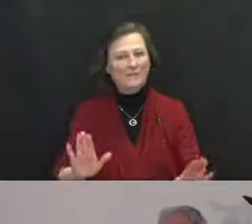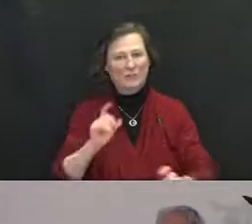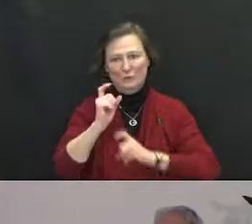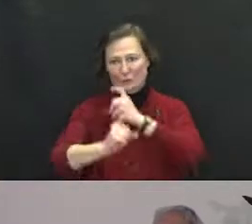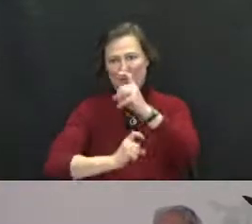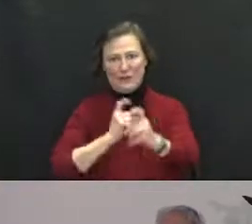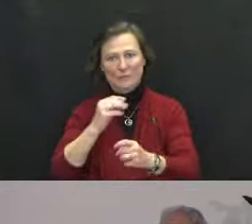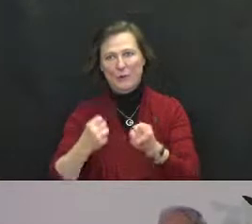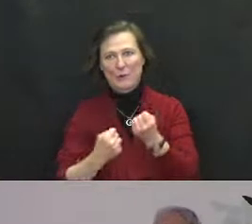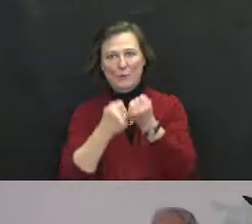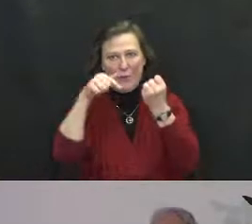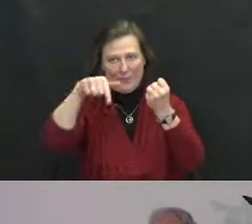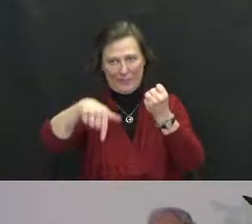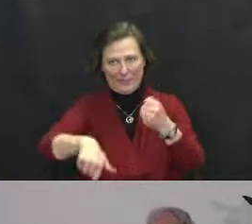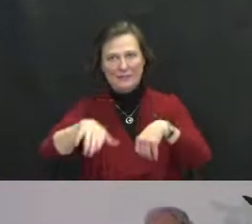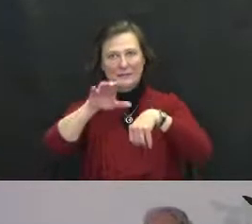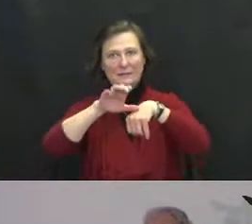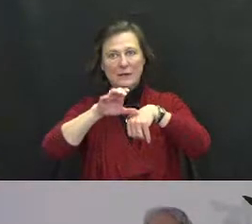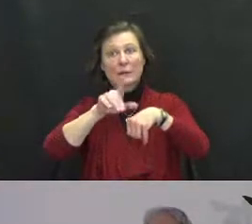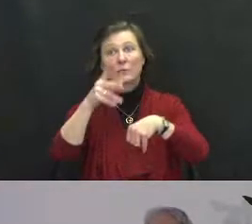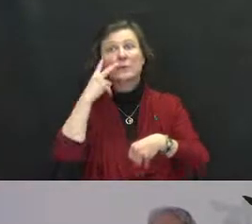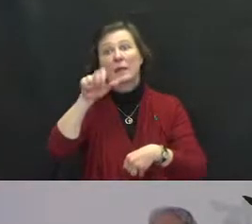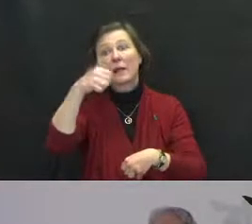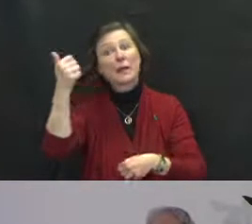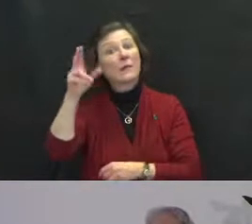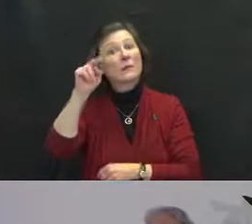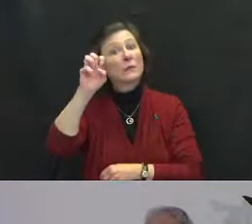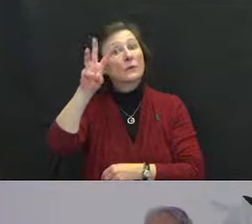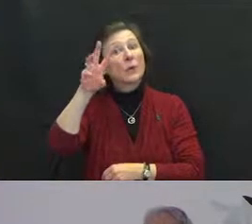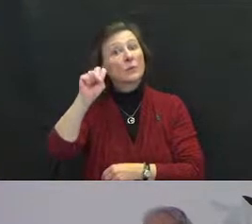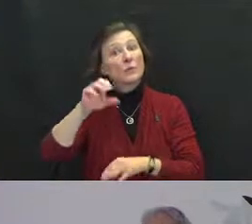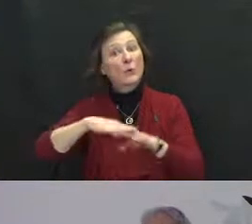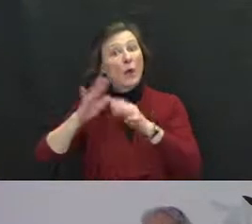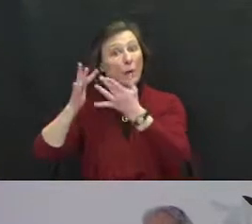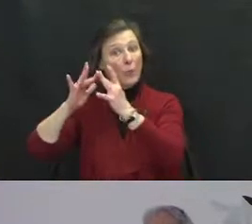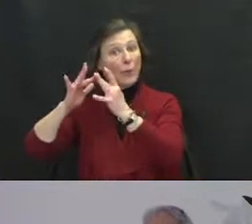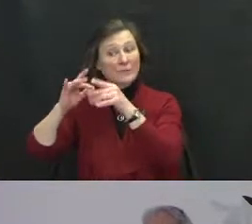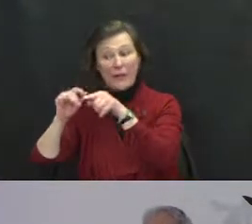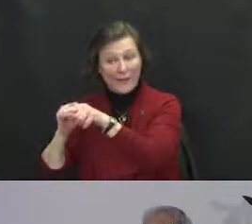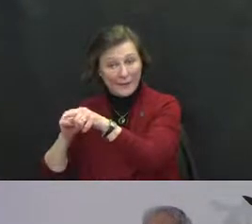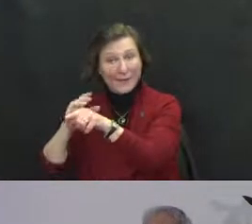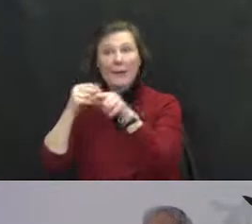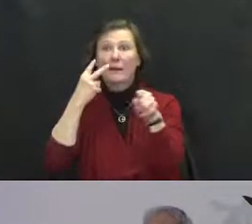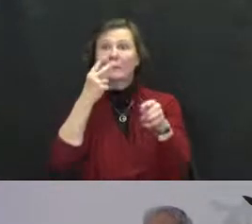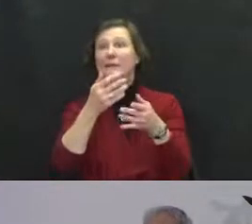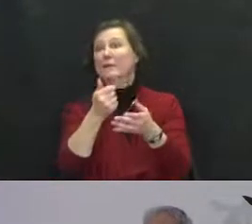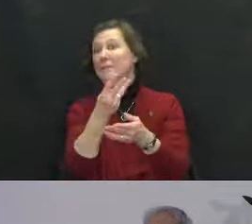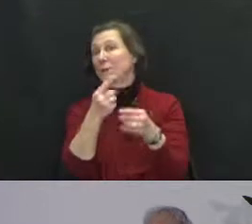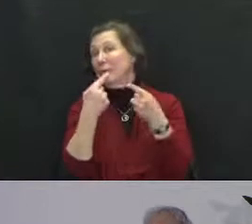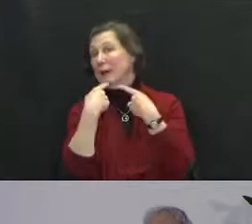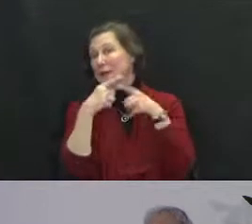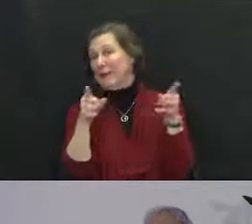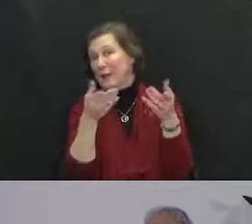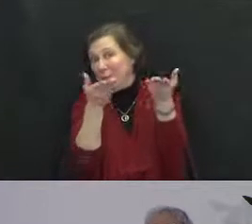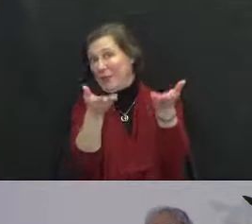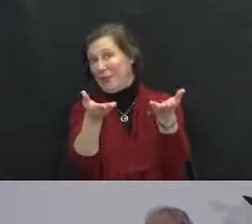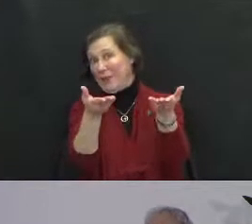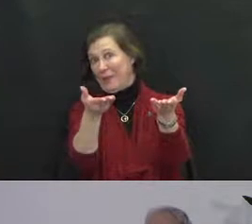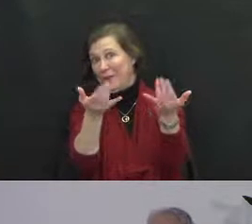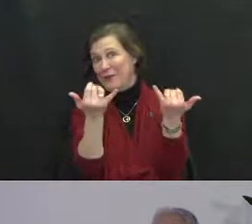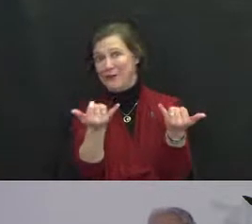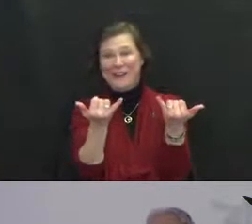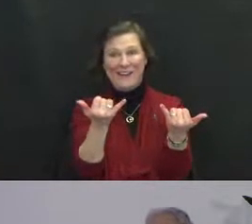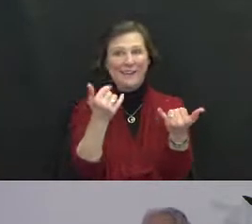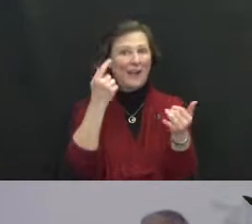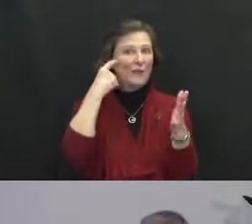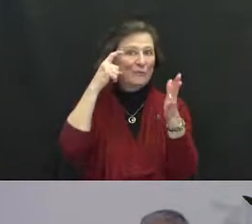this congregation. You can see other news of the community on our website, and you can also see a couple of announcements up there right now. And I draw